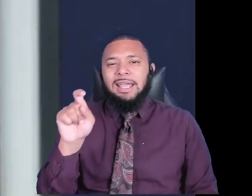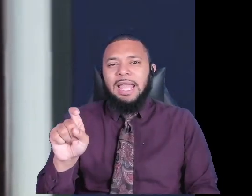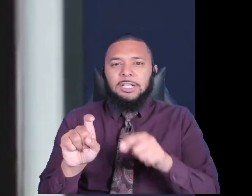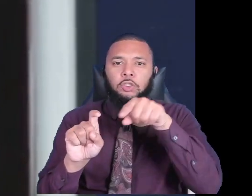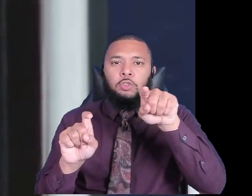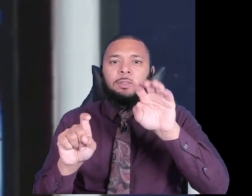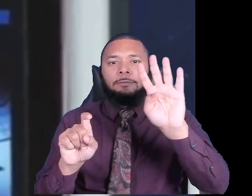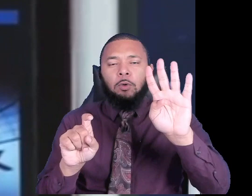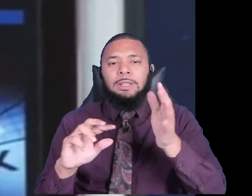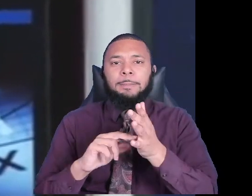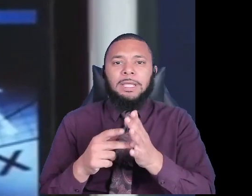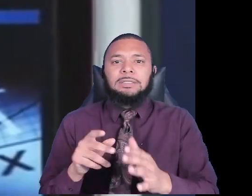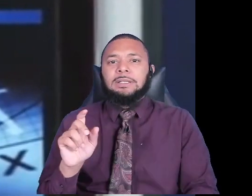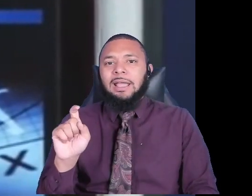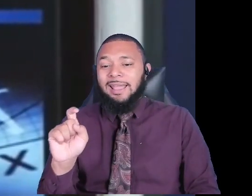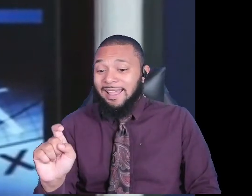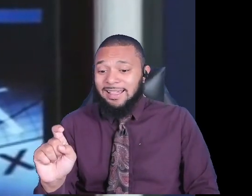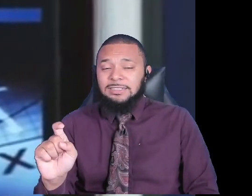4 factors of x.